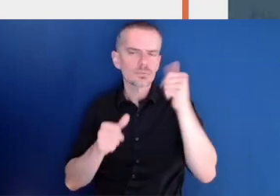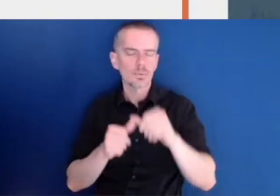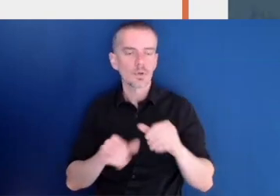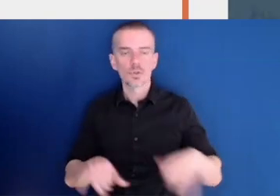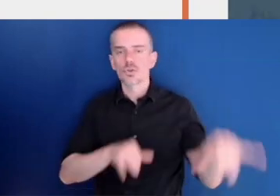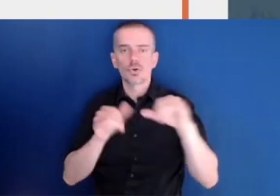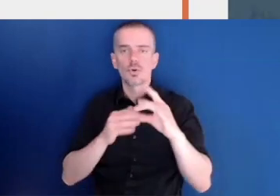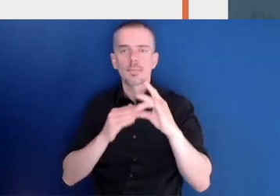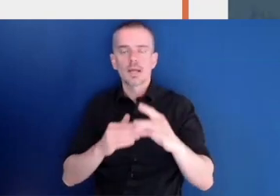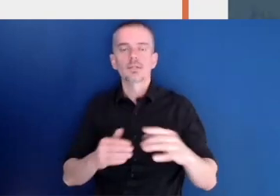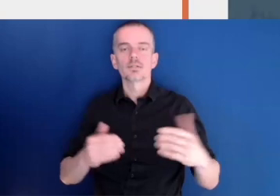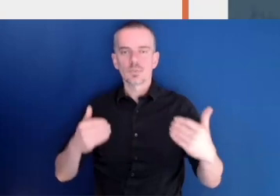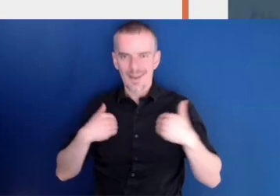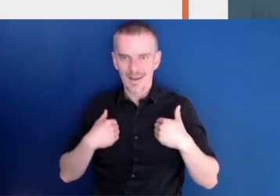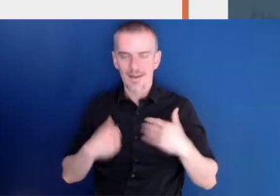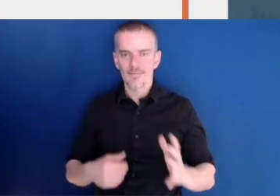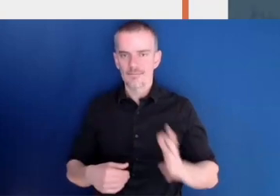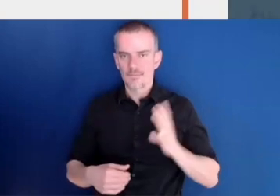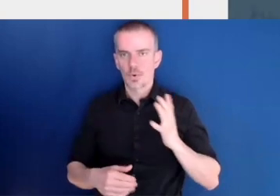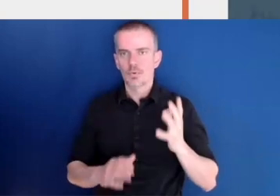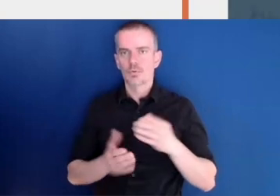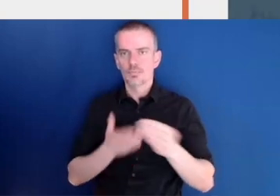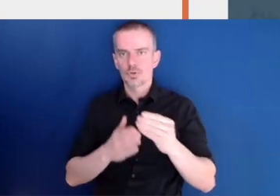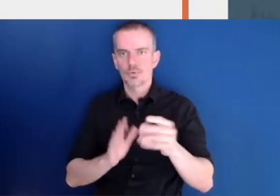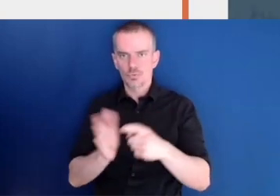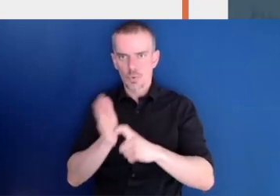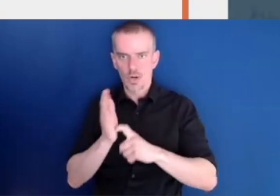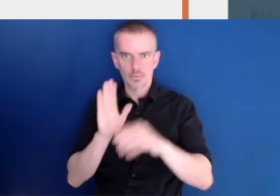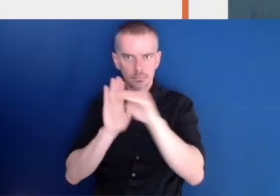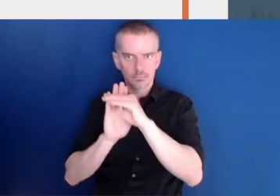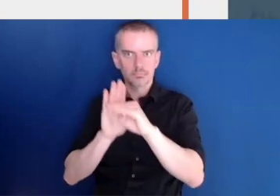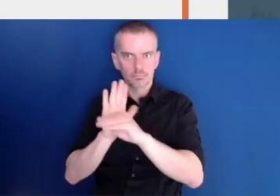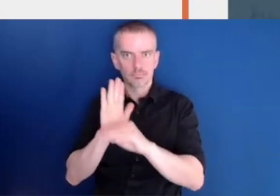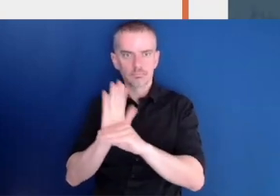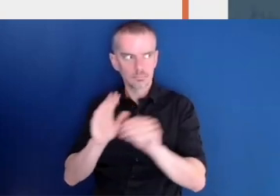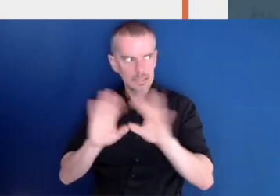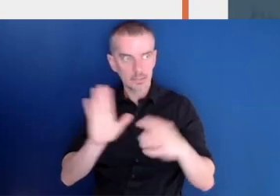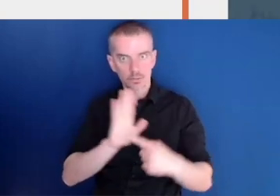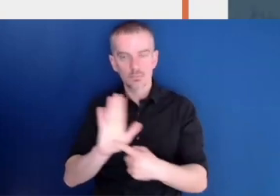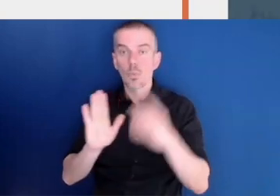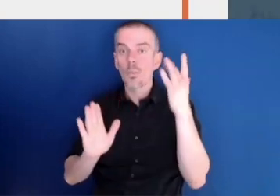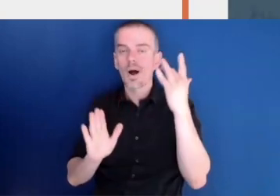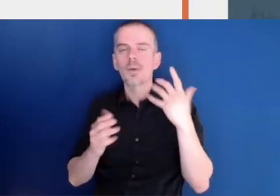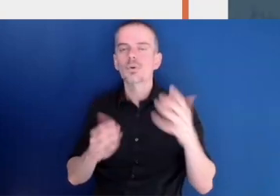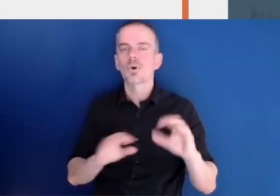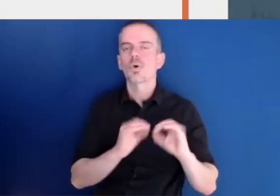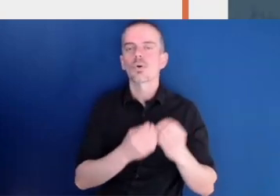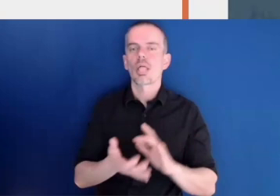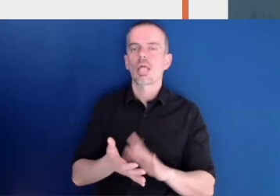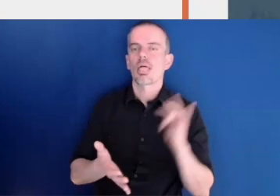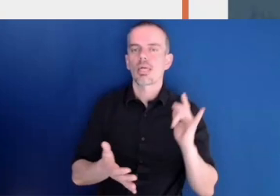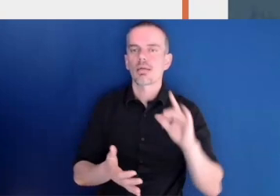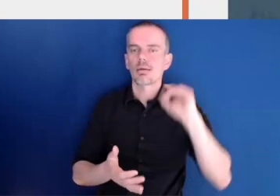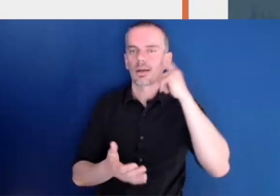guidance, we have these formal procurement requirements listed out to prevent organizations from using public